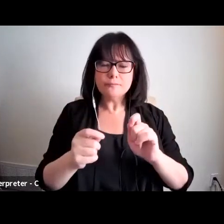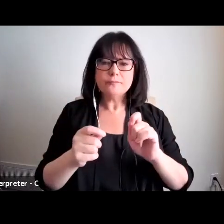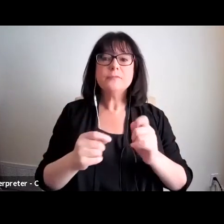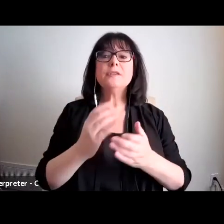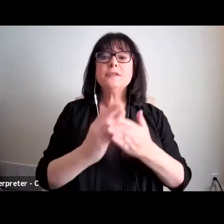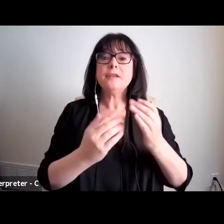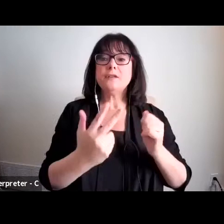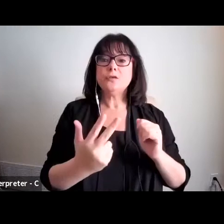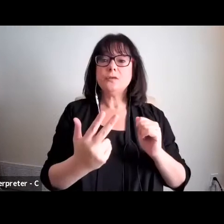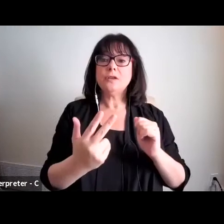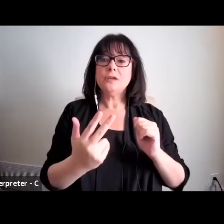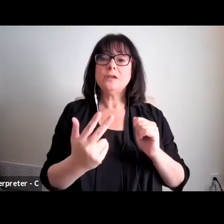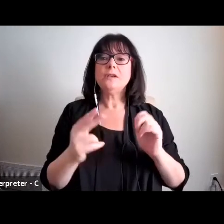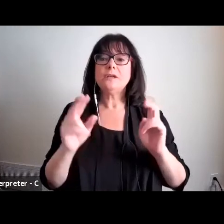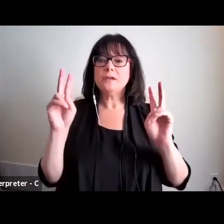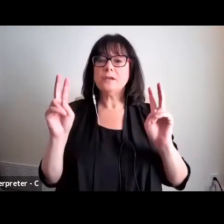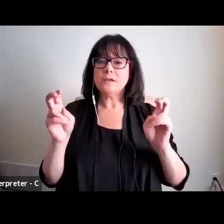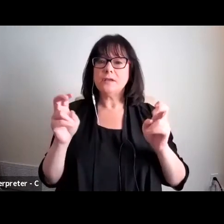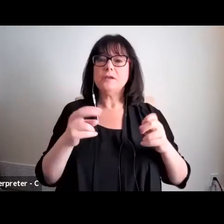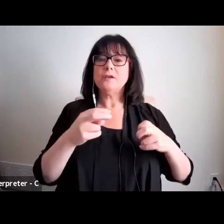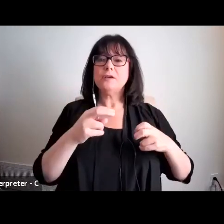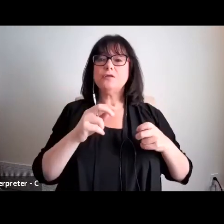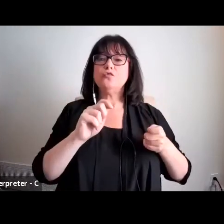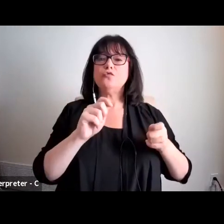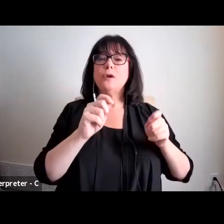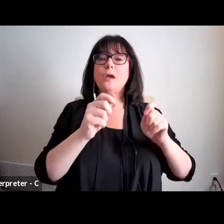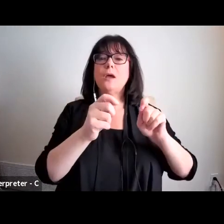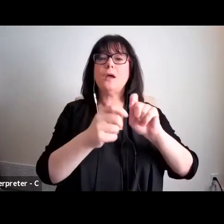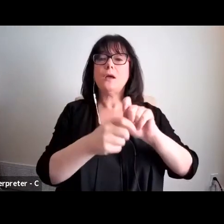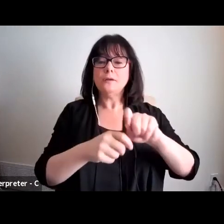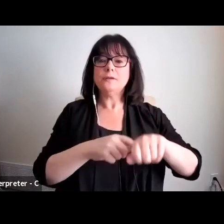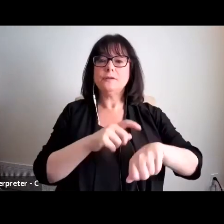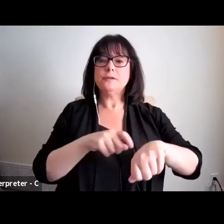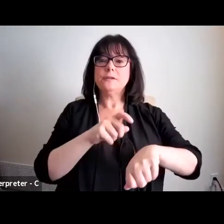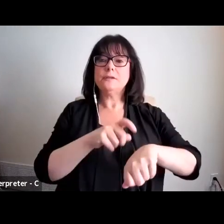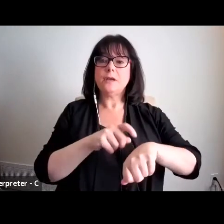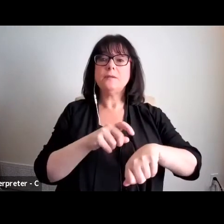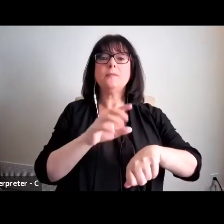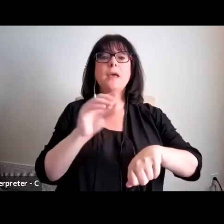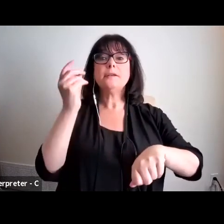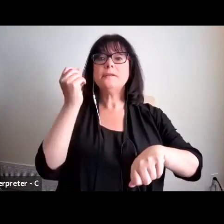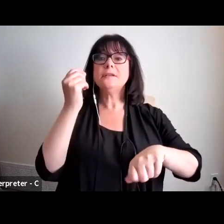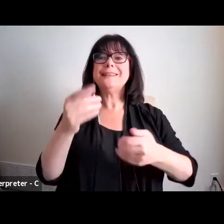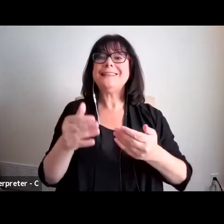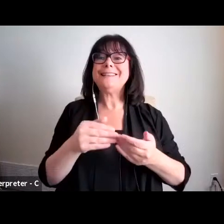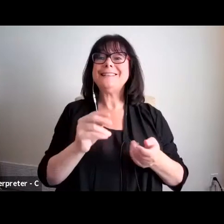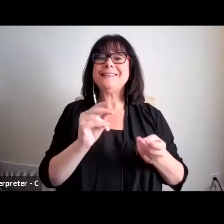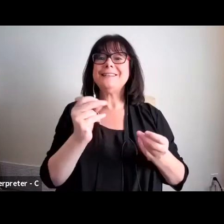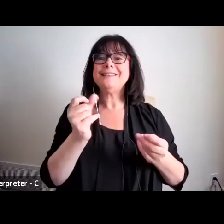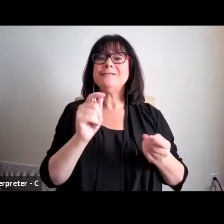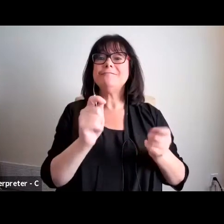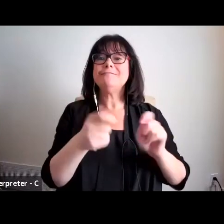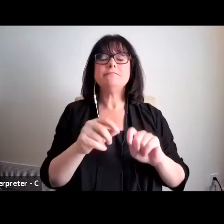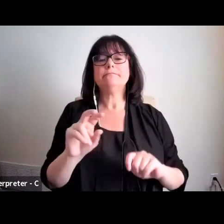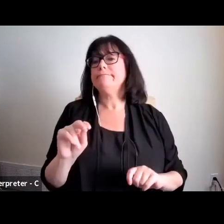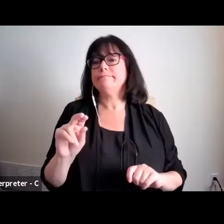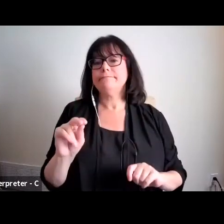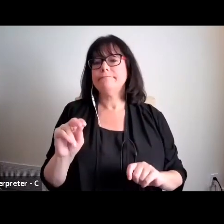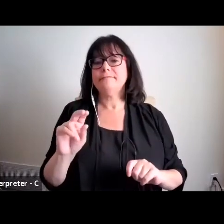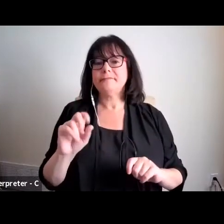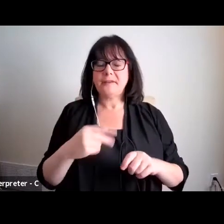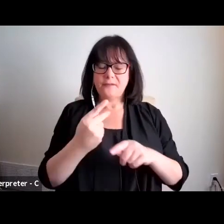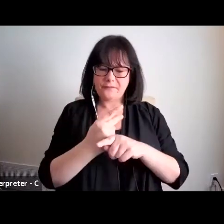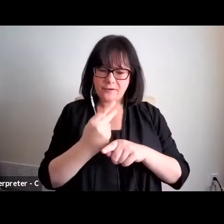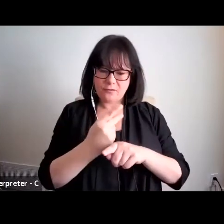that major transition, there are many details that have to be worked out. Just even thinking about how we are going to do a